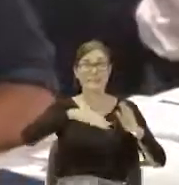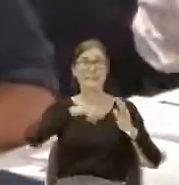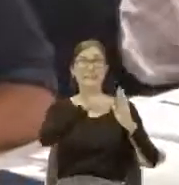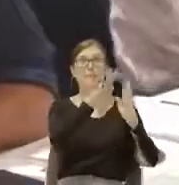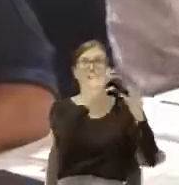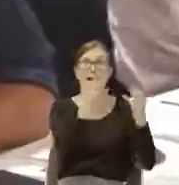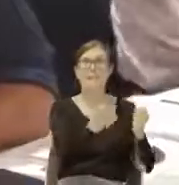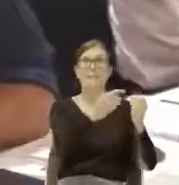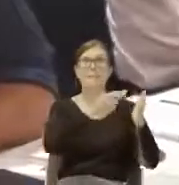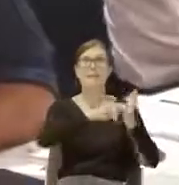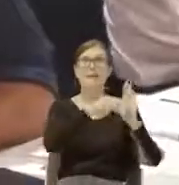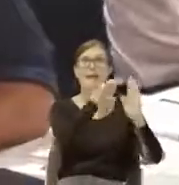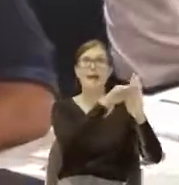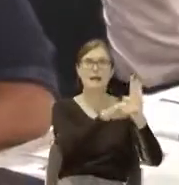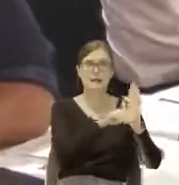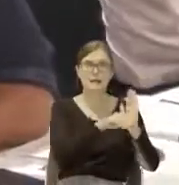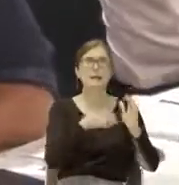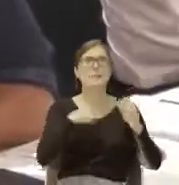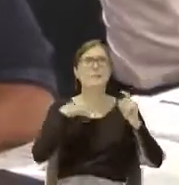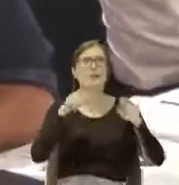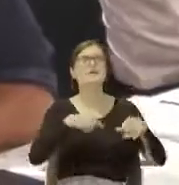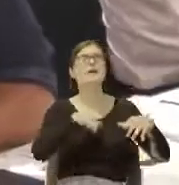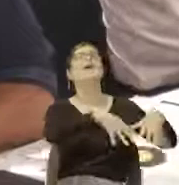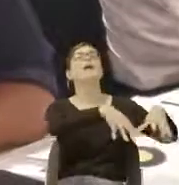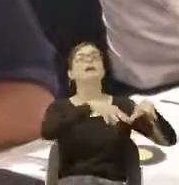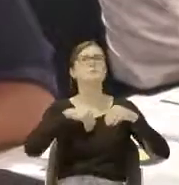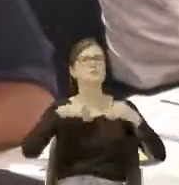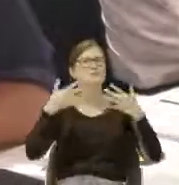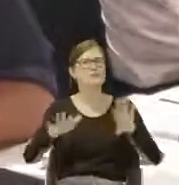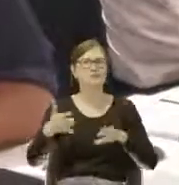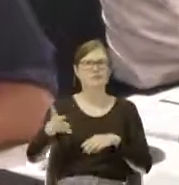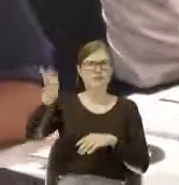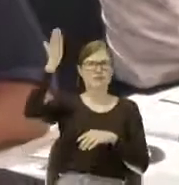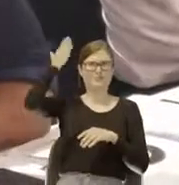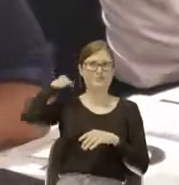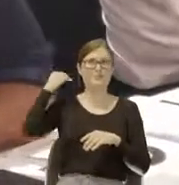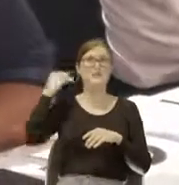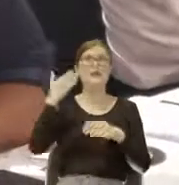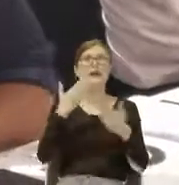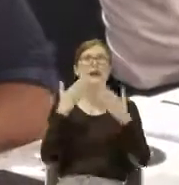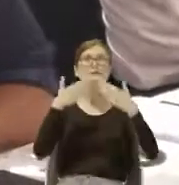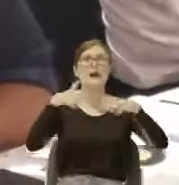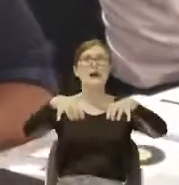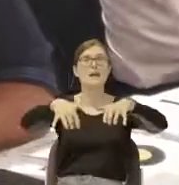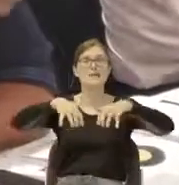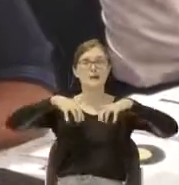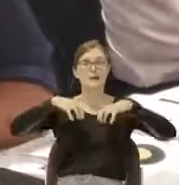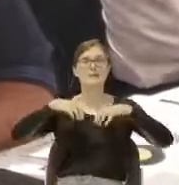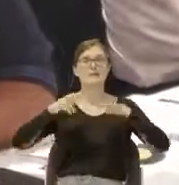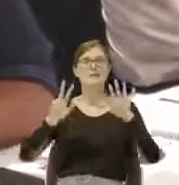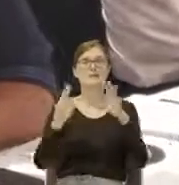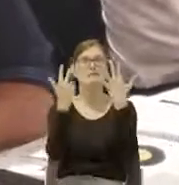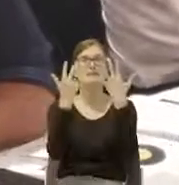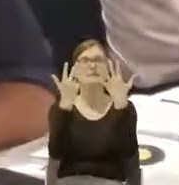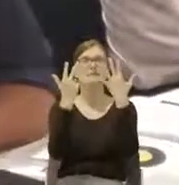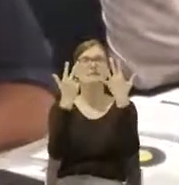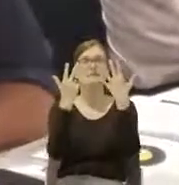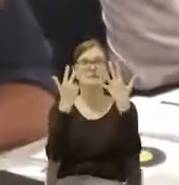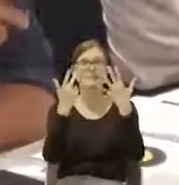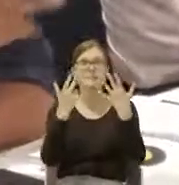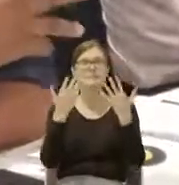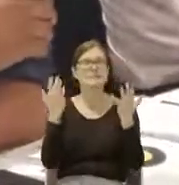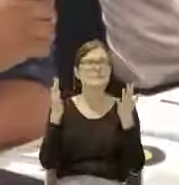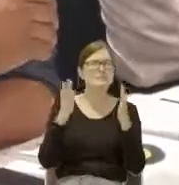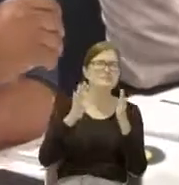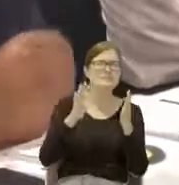of WOF, which there are other sessions before that that had serious discussions where we ended